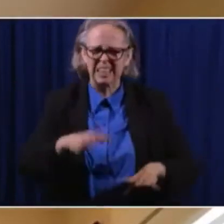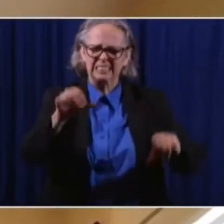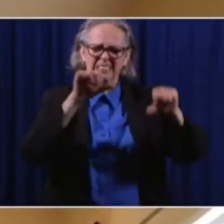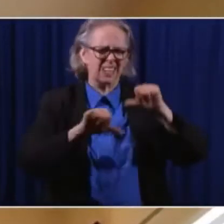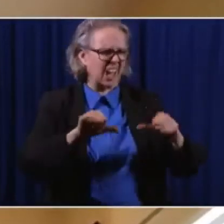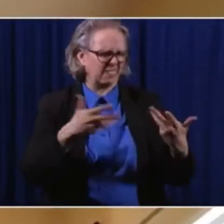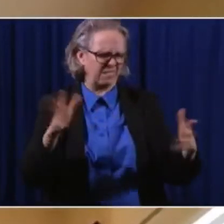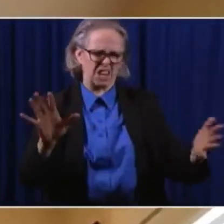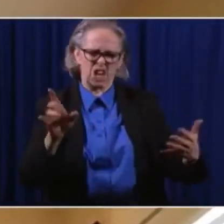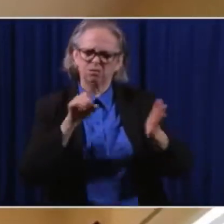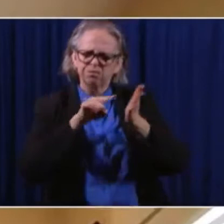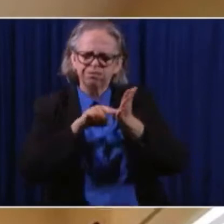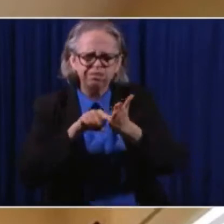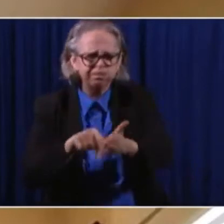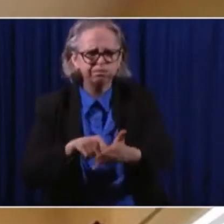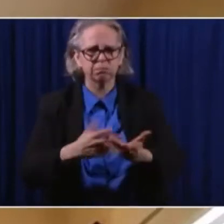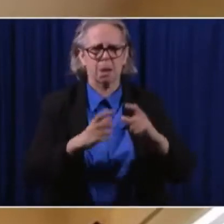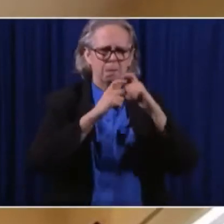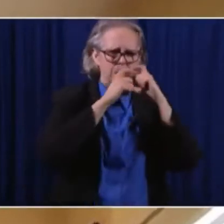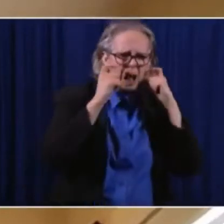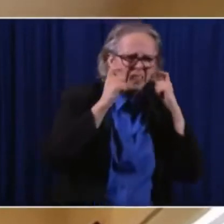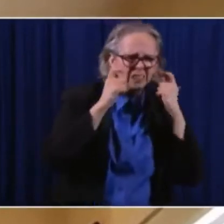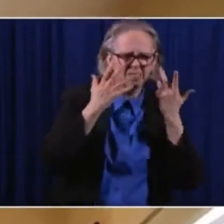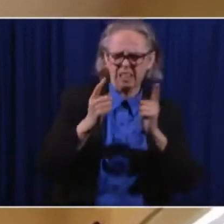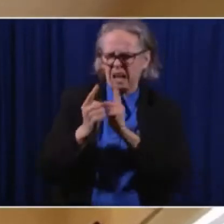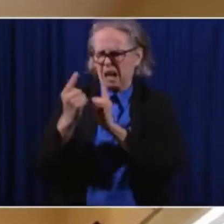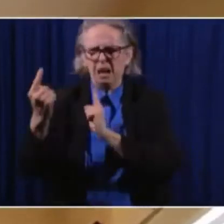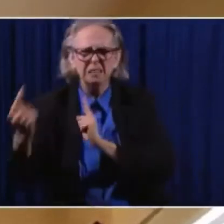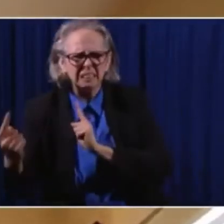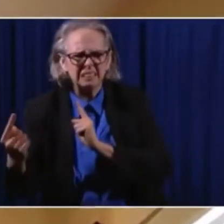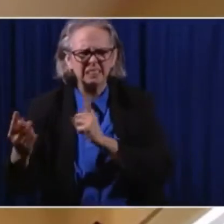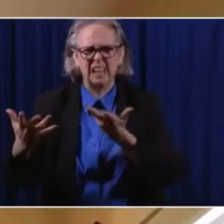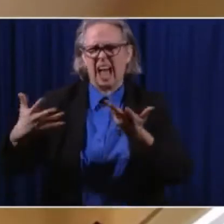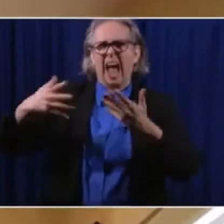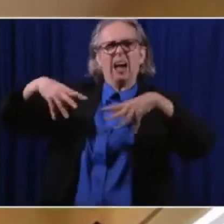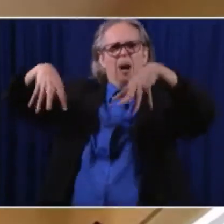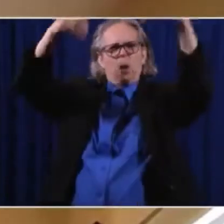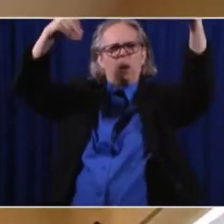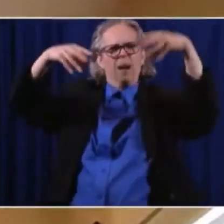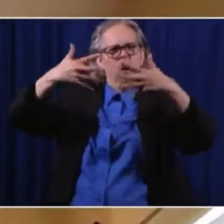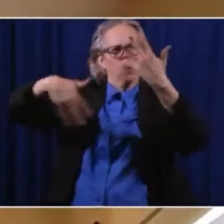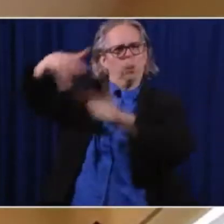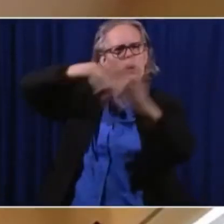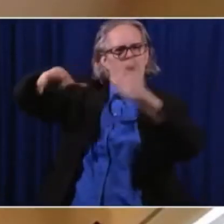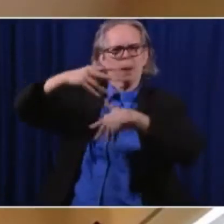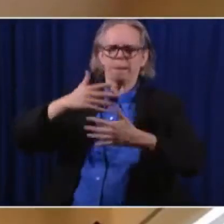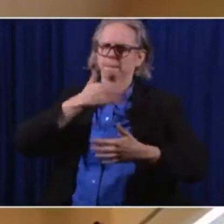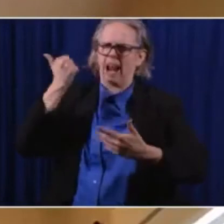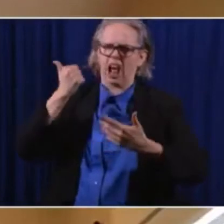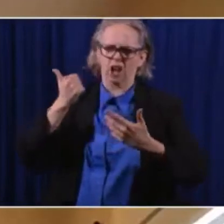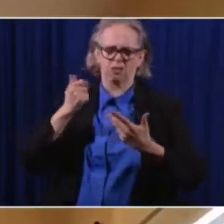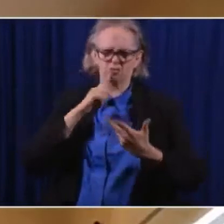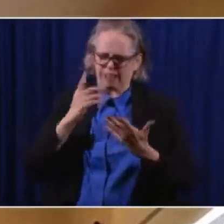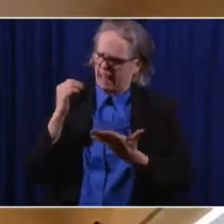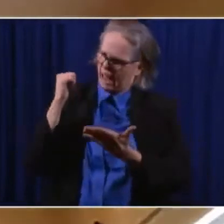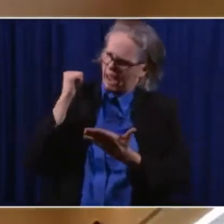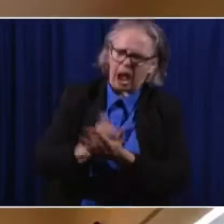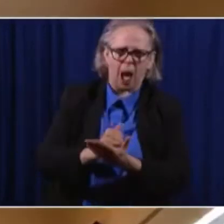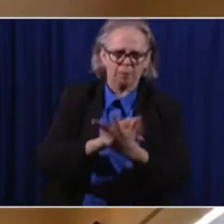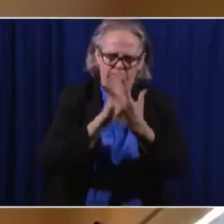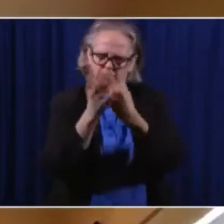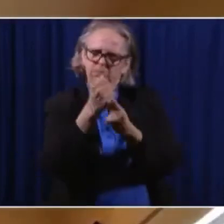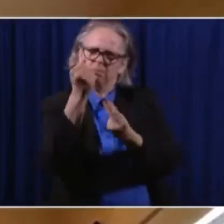all work together to form a protective barrier against viral transmission. It doesn't matter if you feel